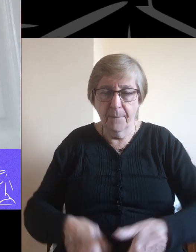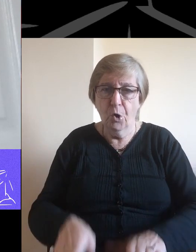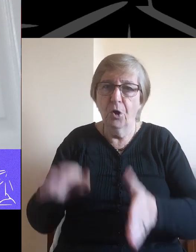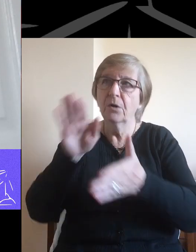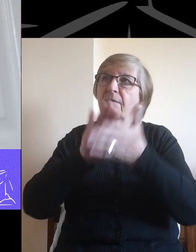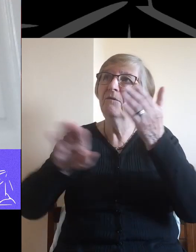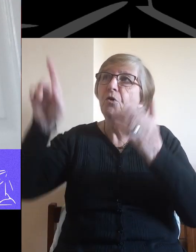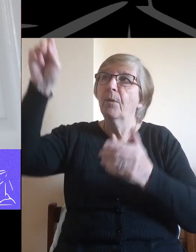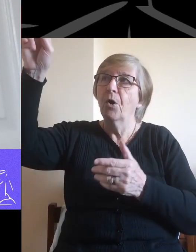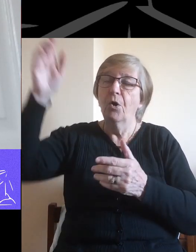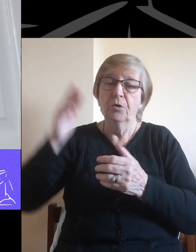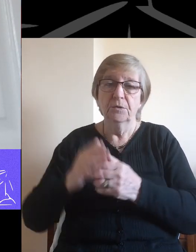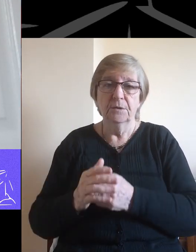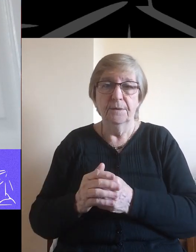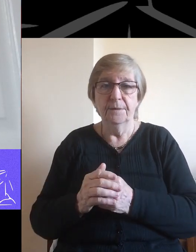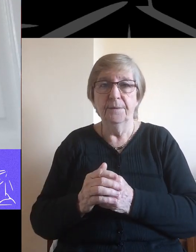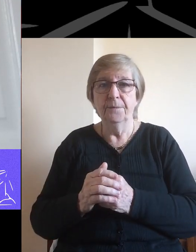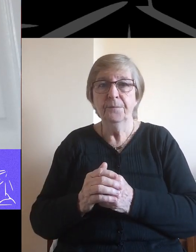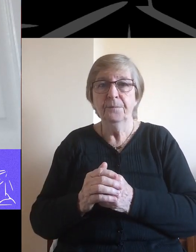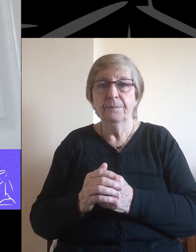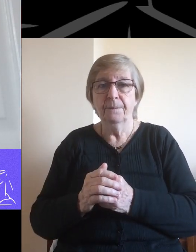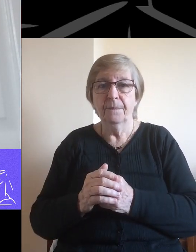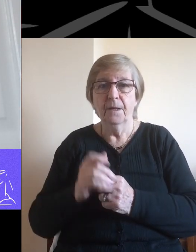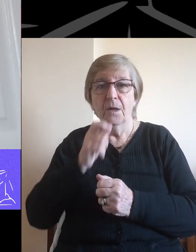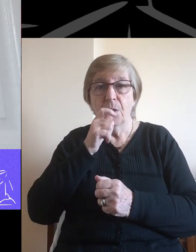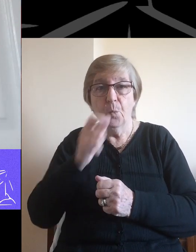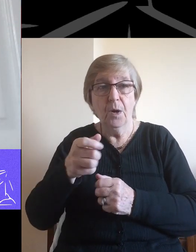will, but born of God.